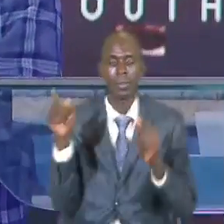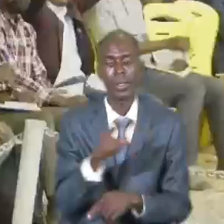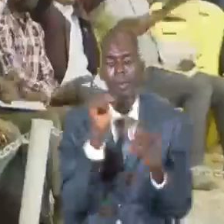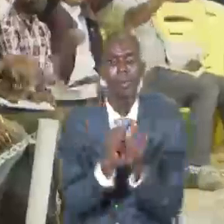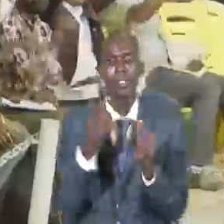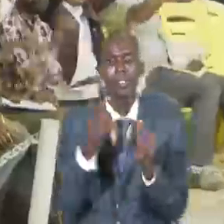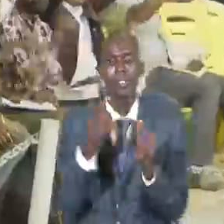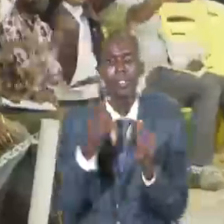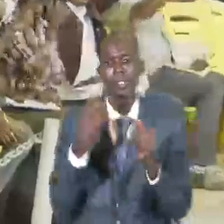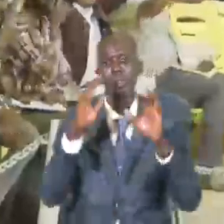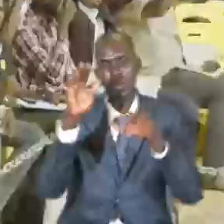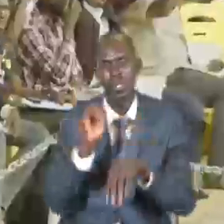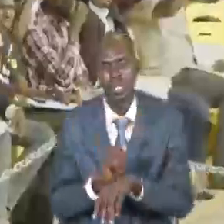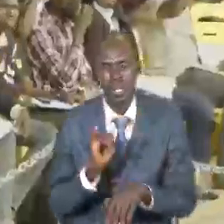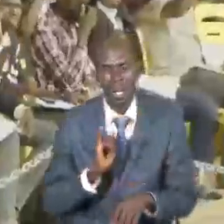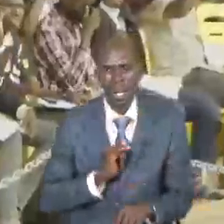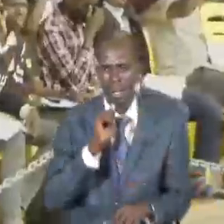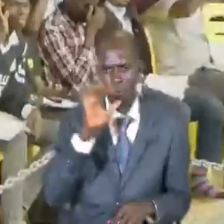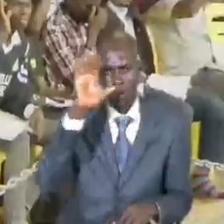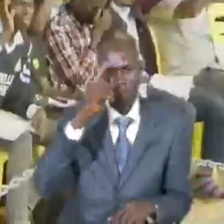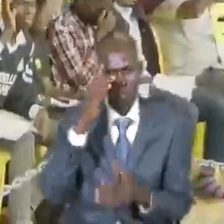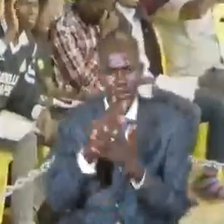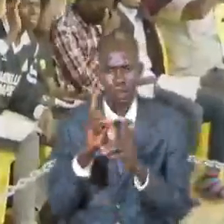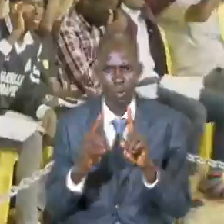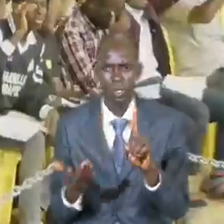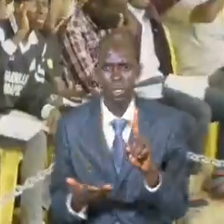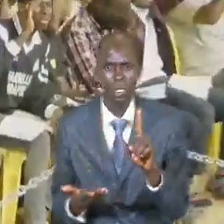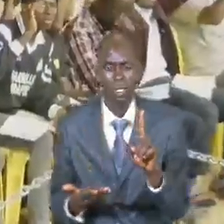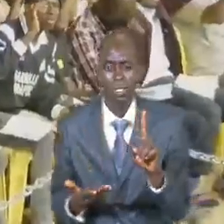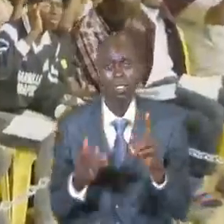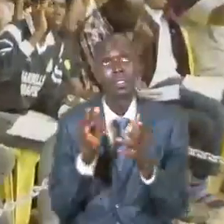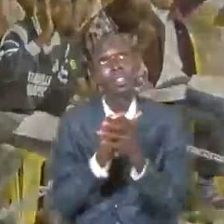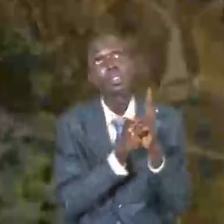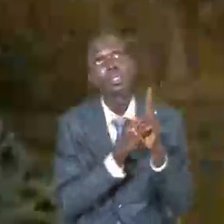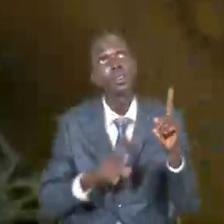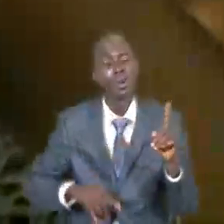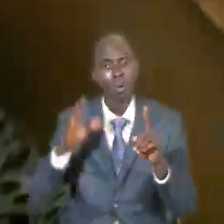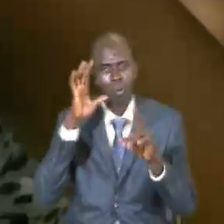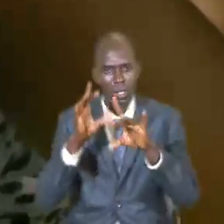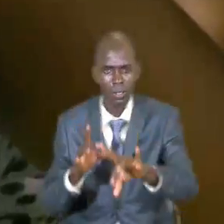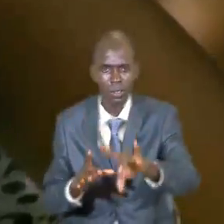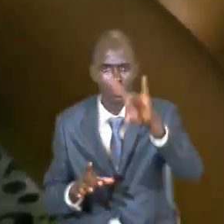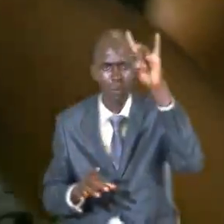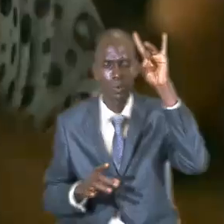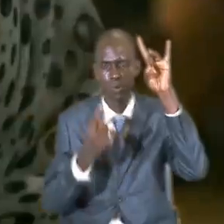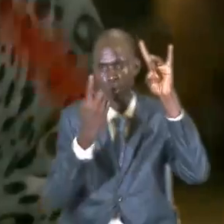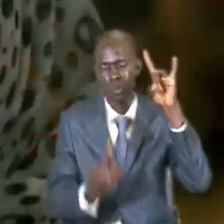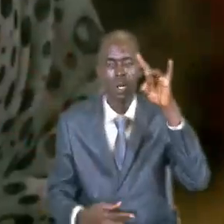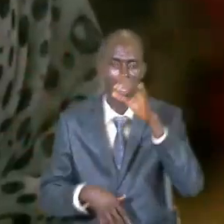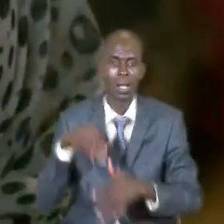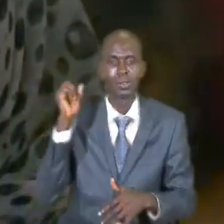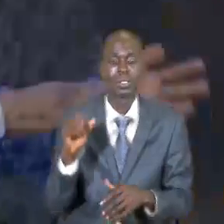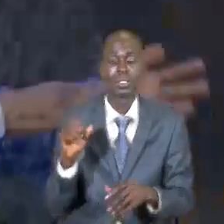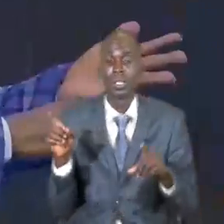someone there. That the Lord will single you out. And as you are going on, as you are journeying on